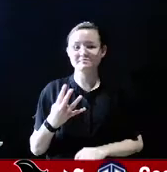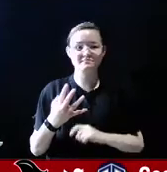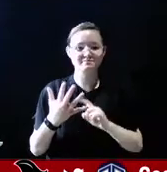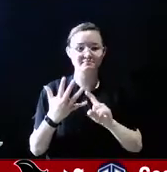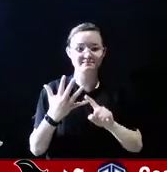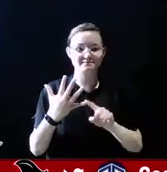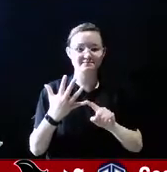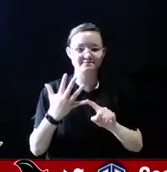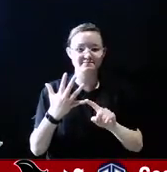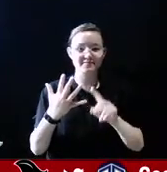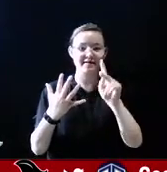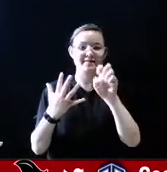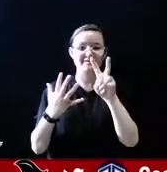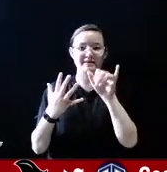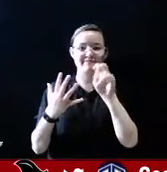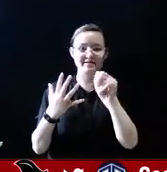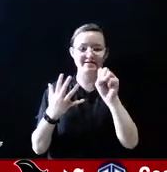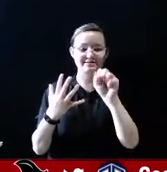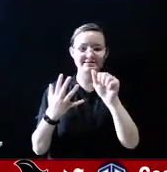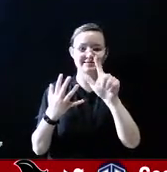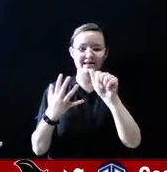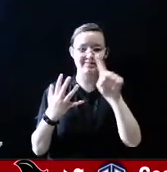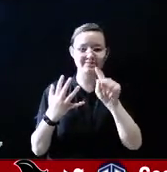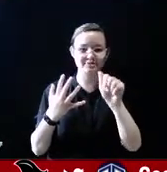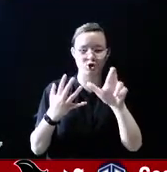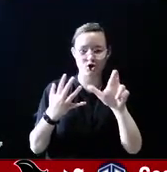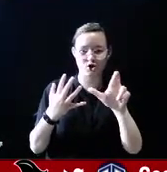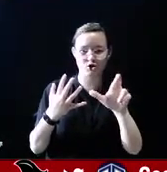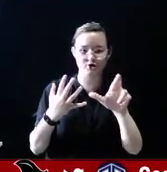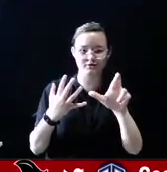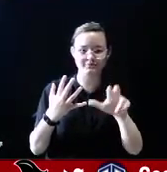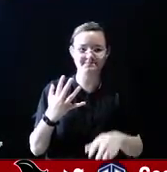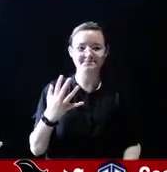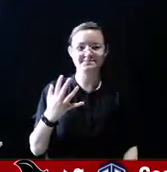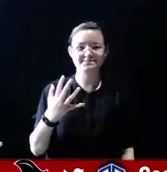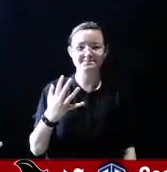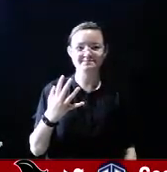Fifth, Kevin Salazar.